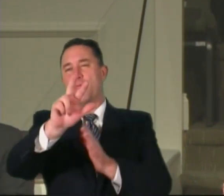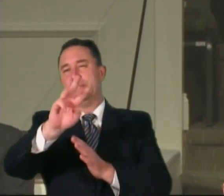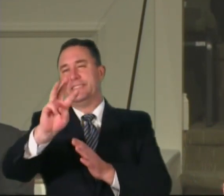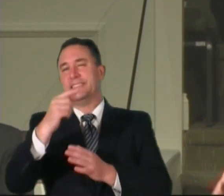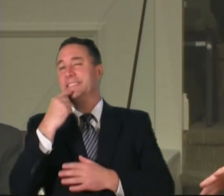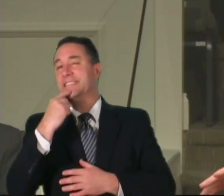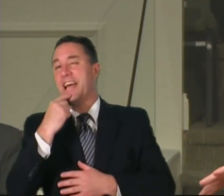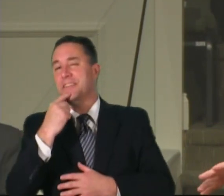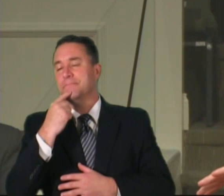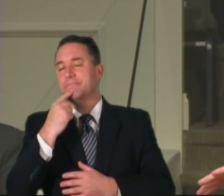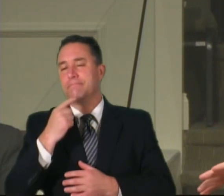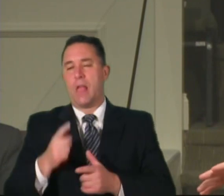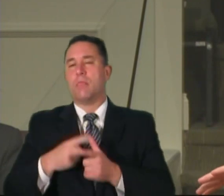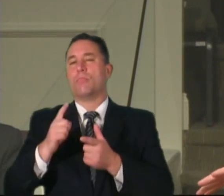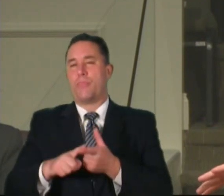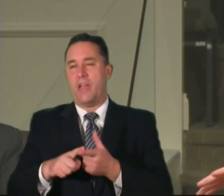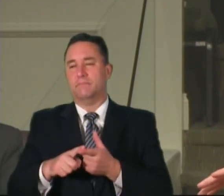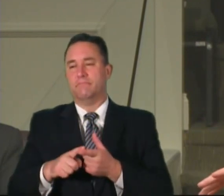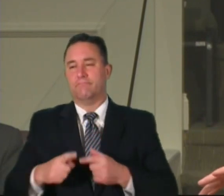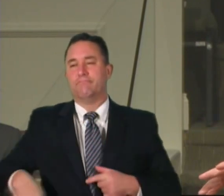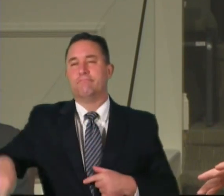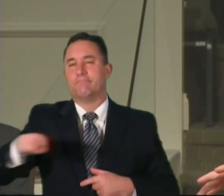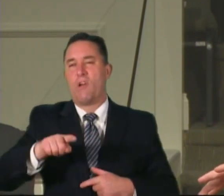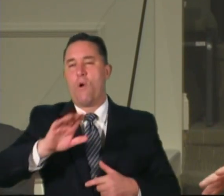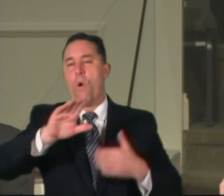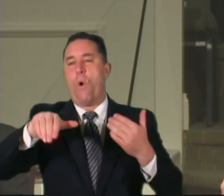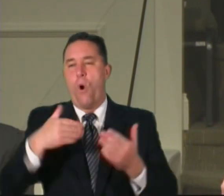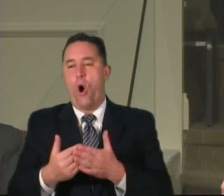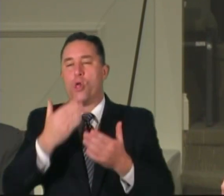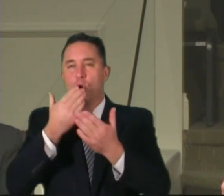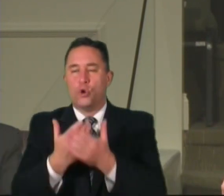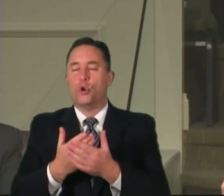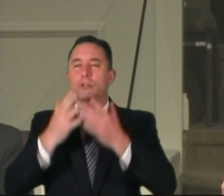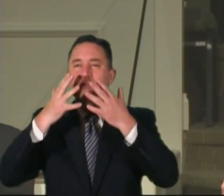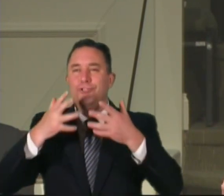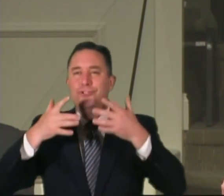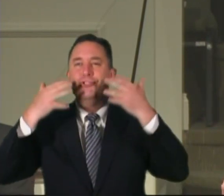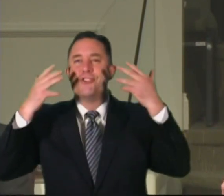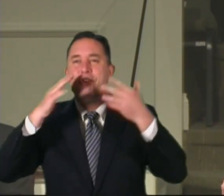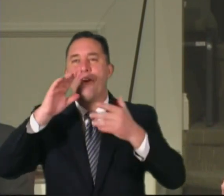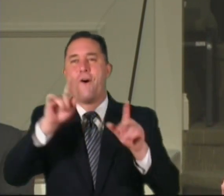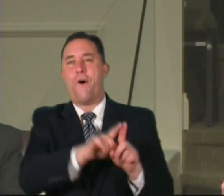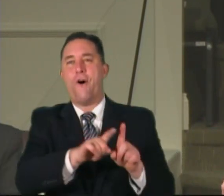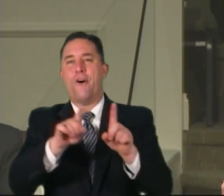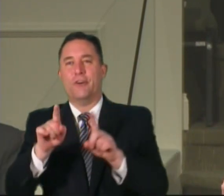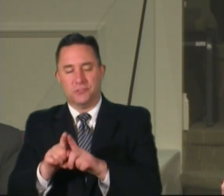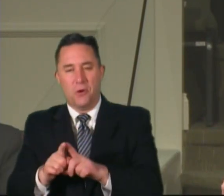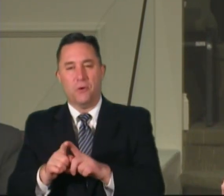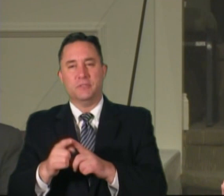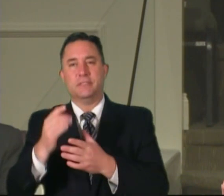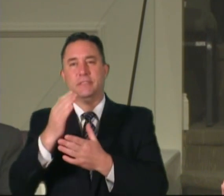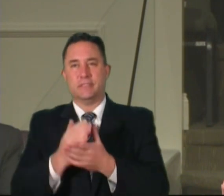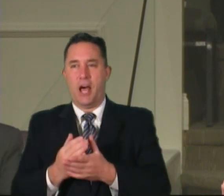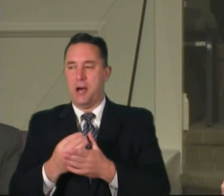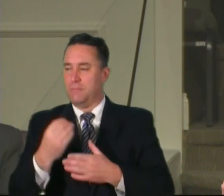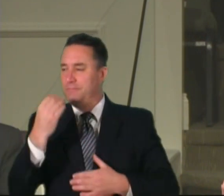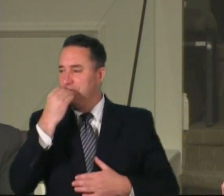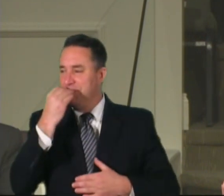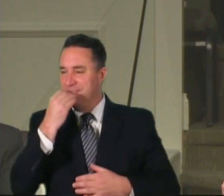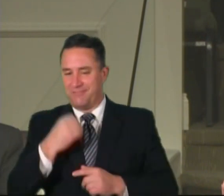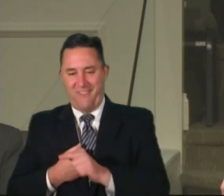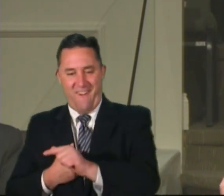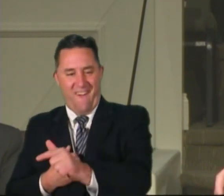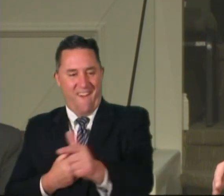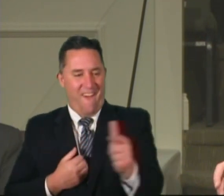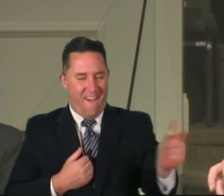36, then were they all of good cheer, and they also took some meat. I